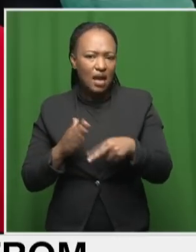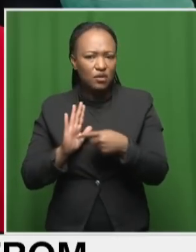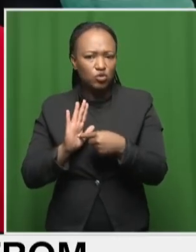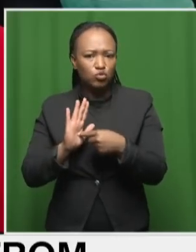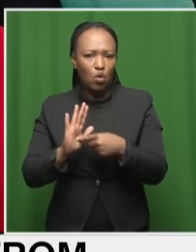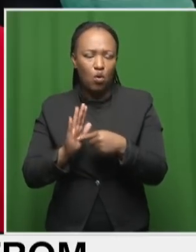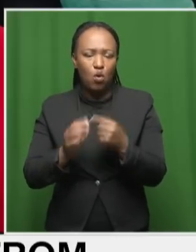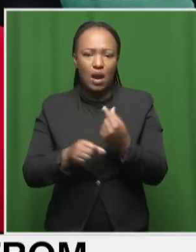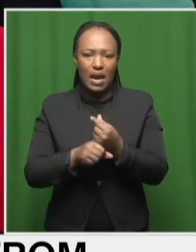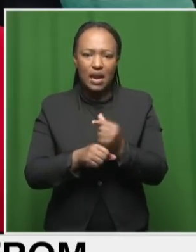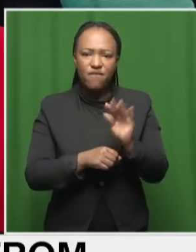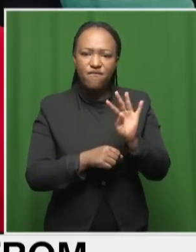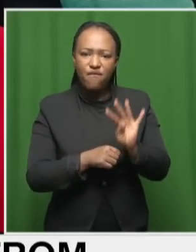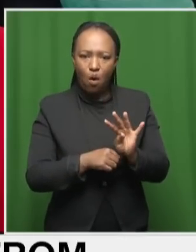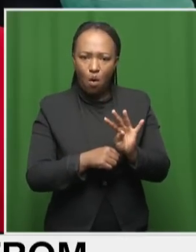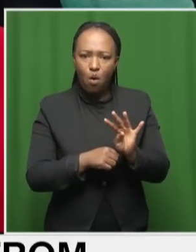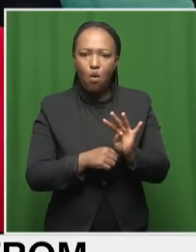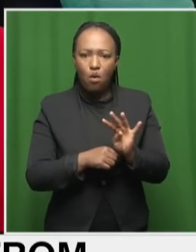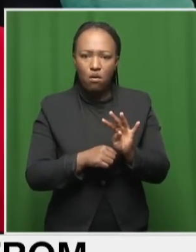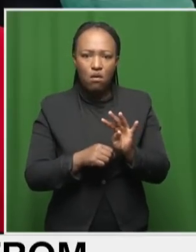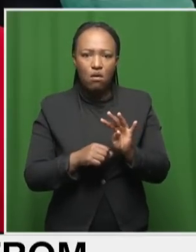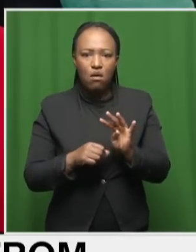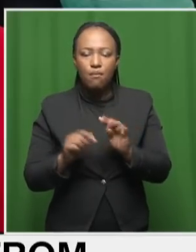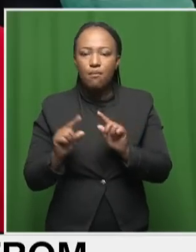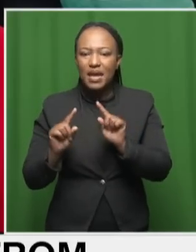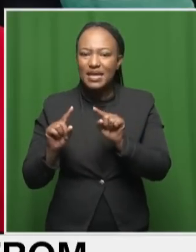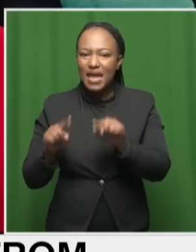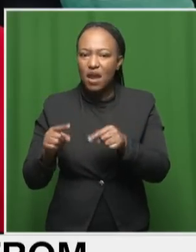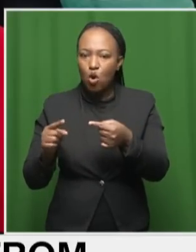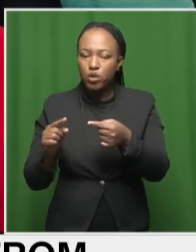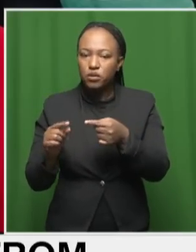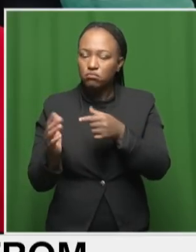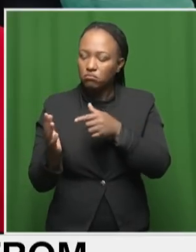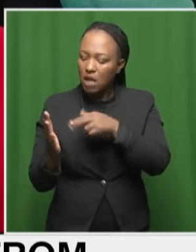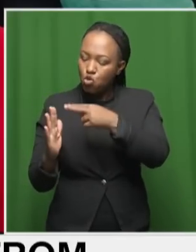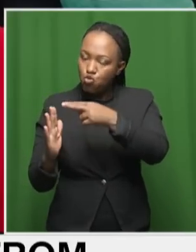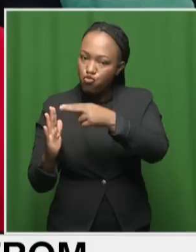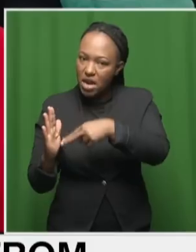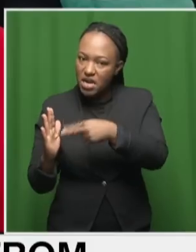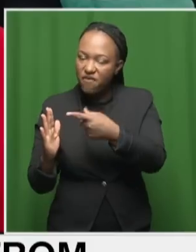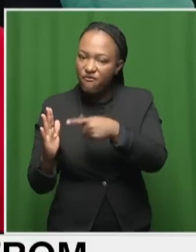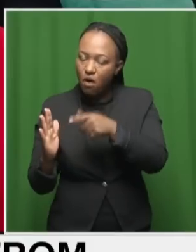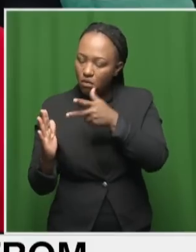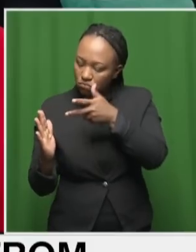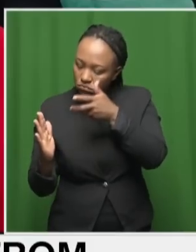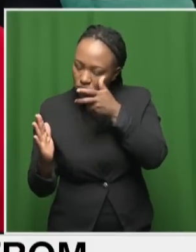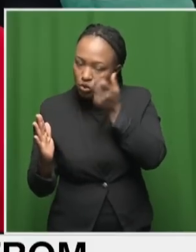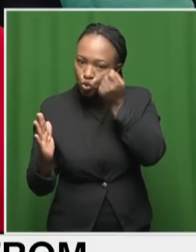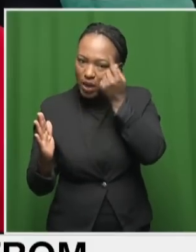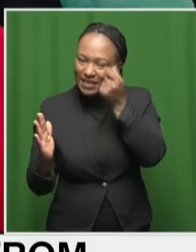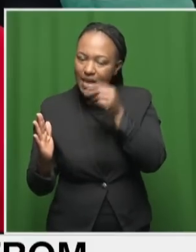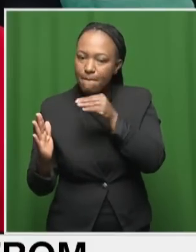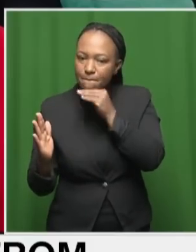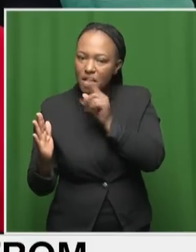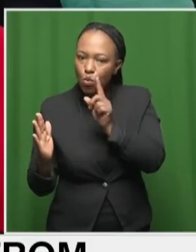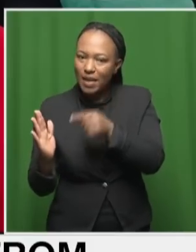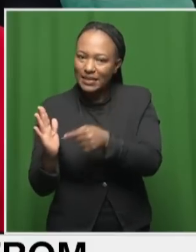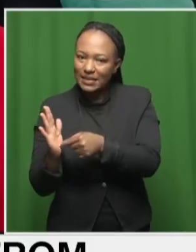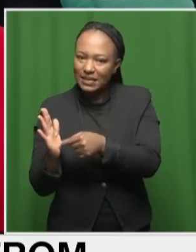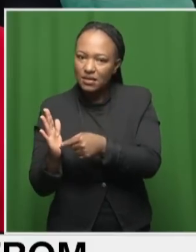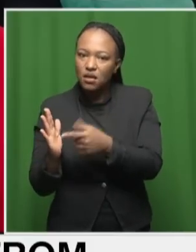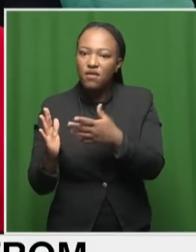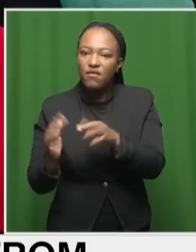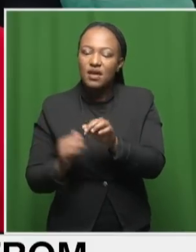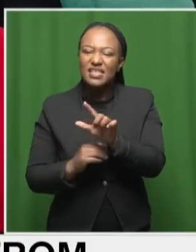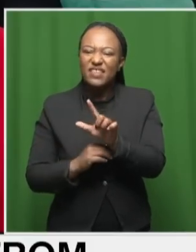that grade 4s actually cannot read for meaning, and that stat has increased from 78%,